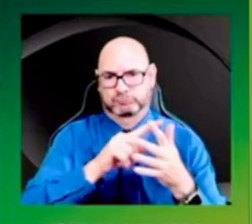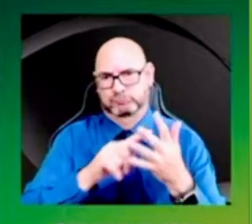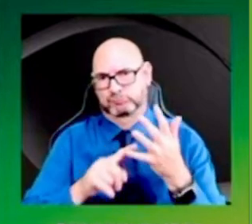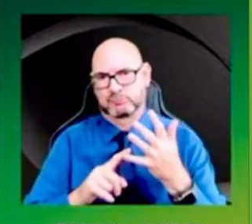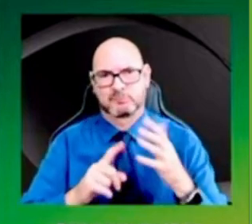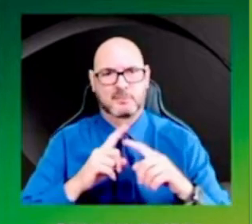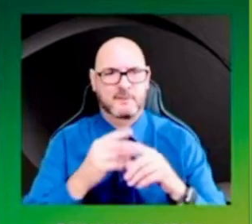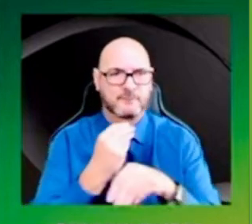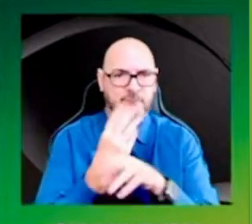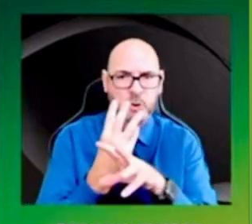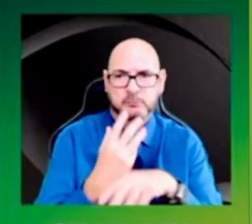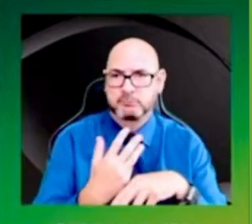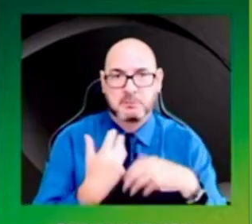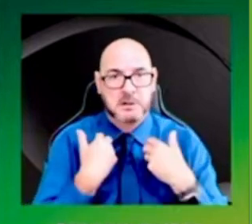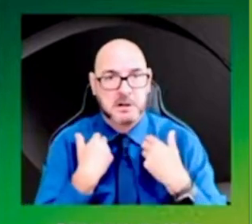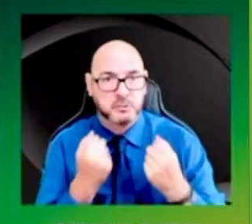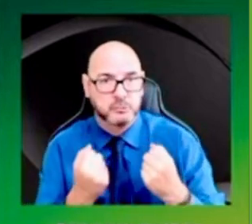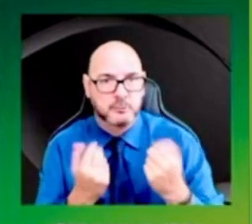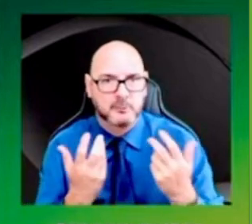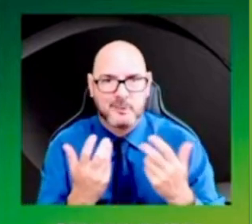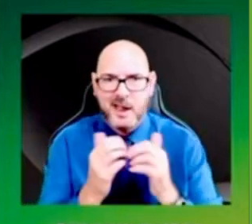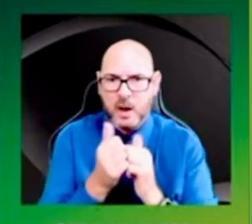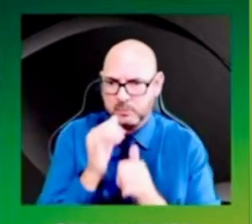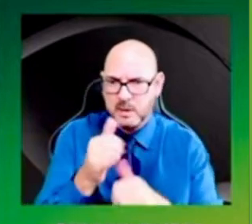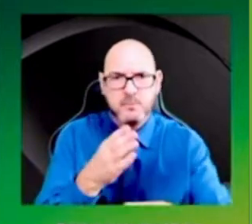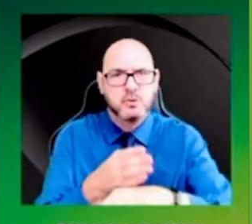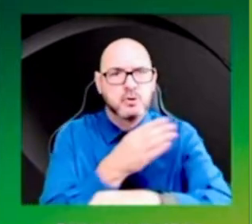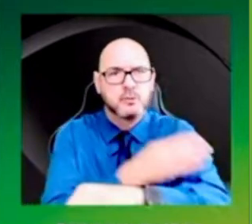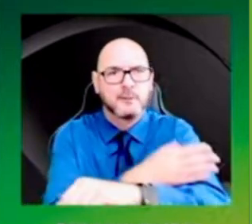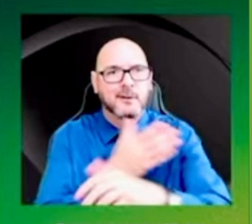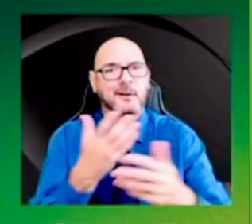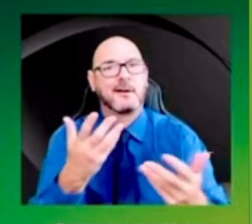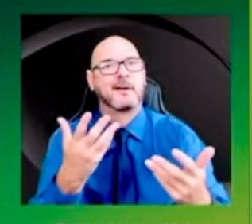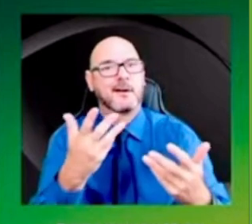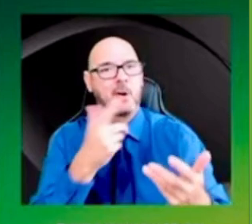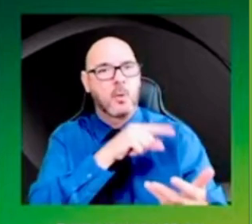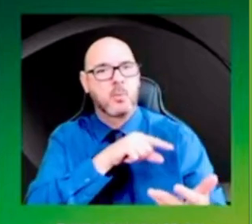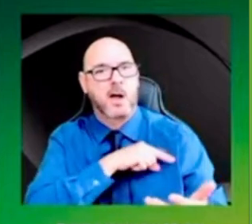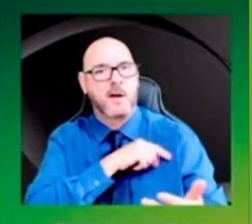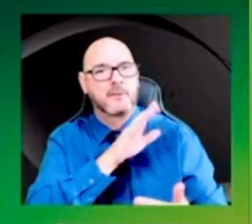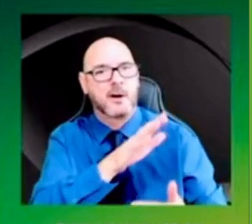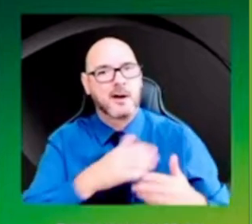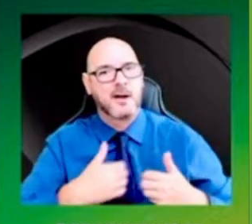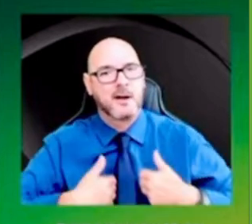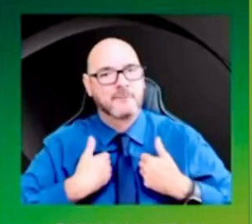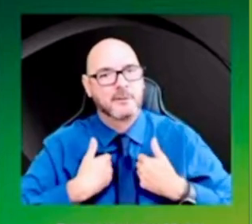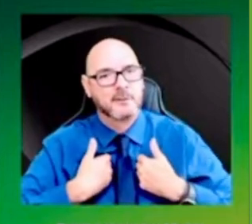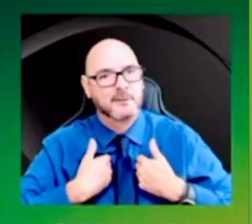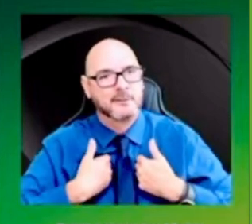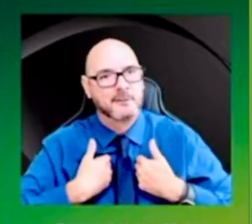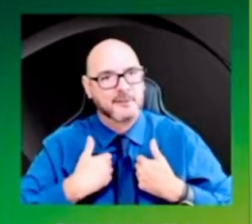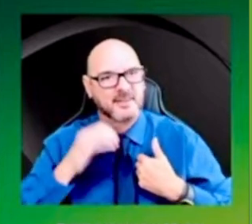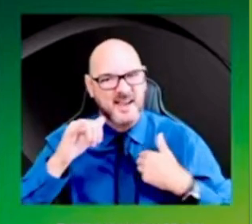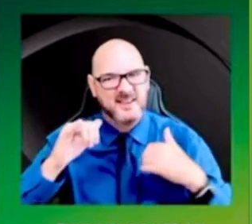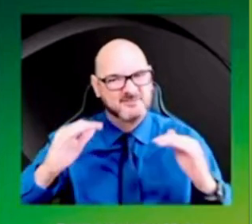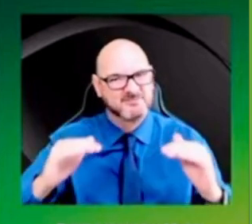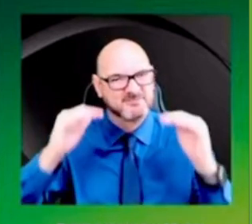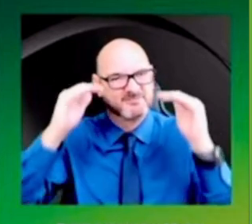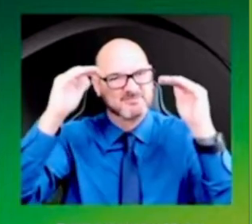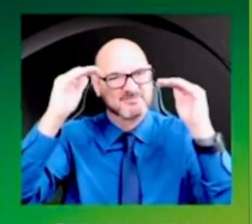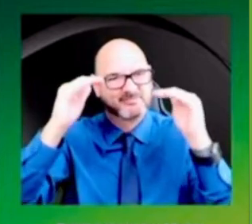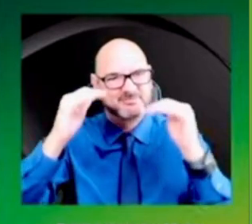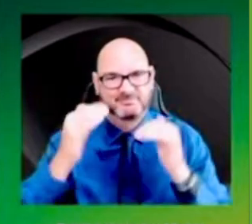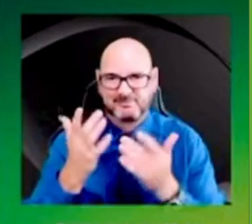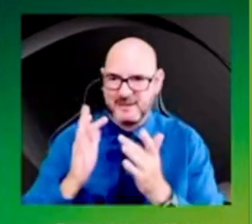do to improve the quality of their life. By advancing digital inclusion, I believe we will